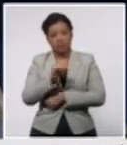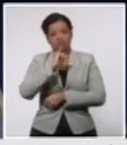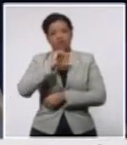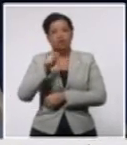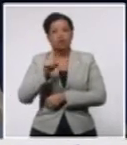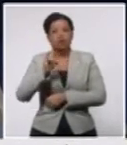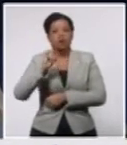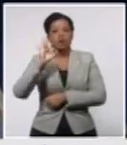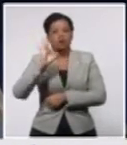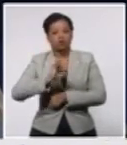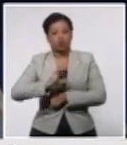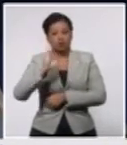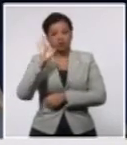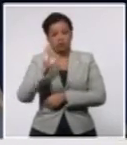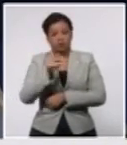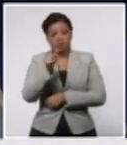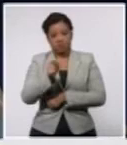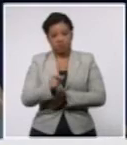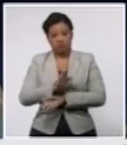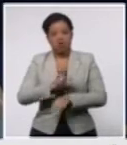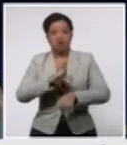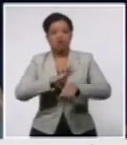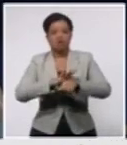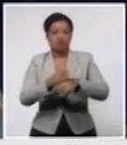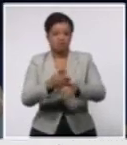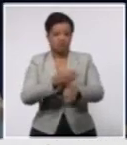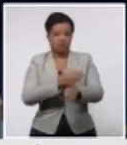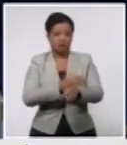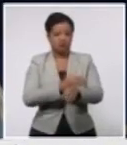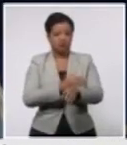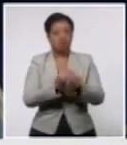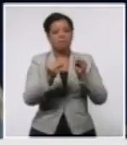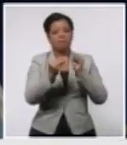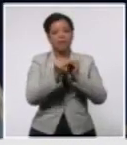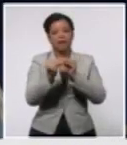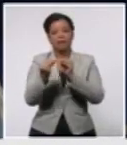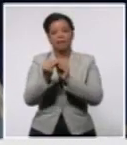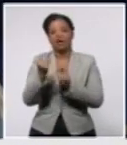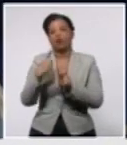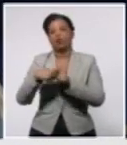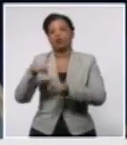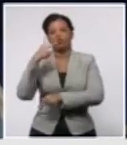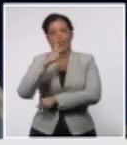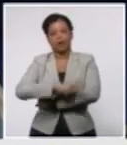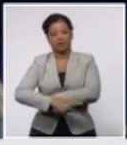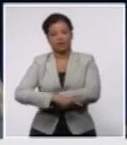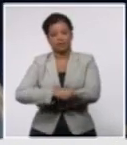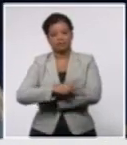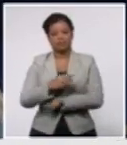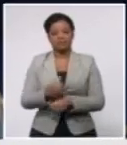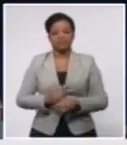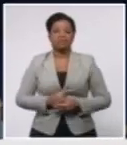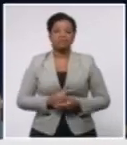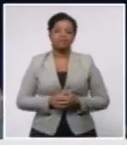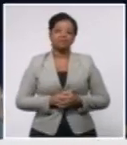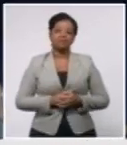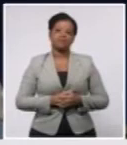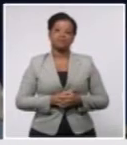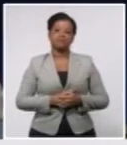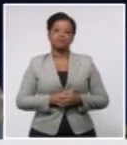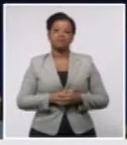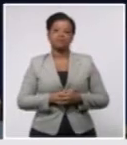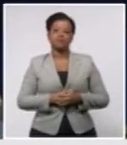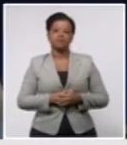of infection abroad, the same number remains unchanged, 163 patients, 6.9%.